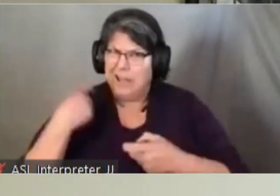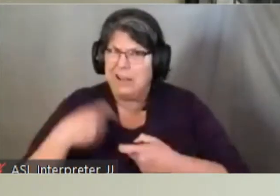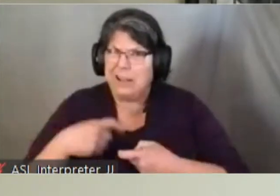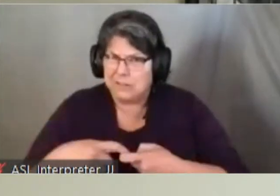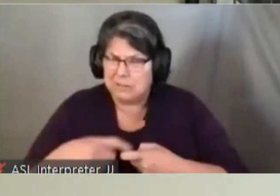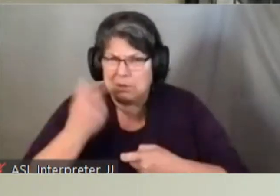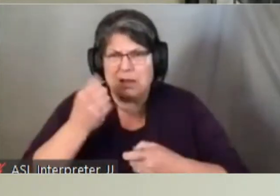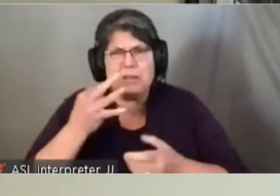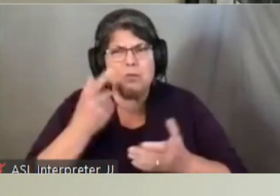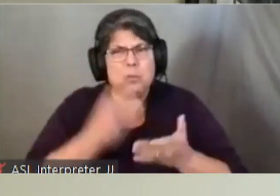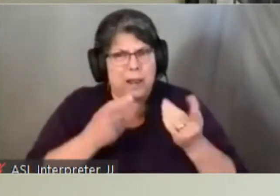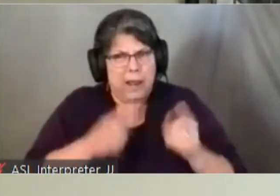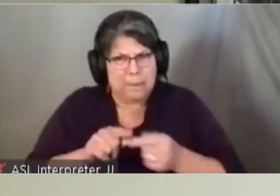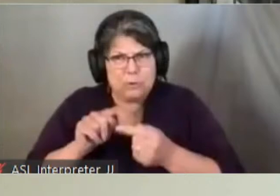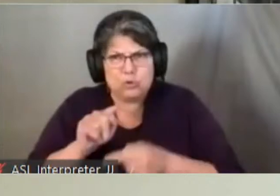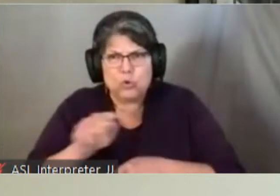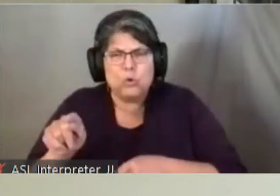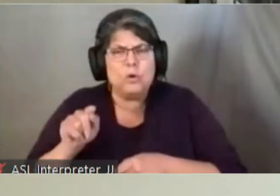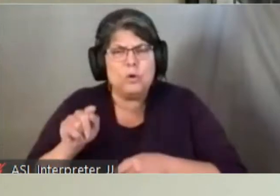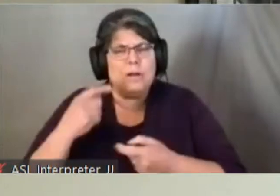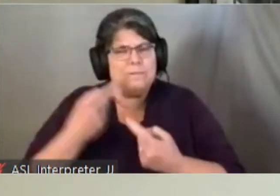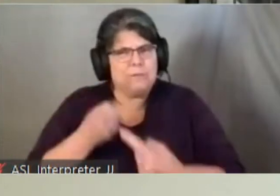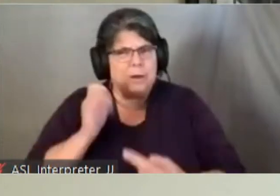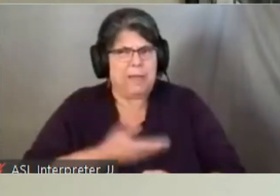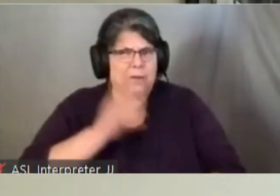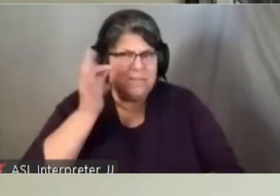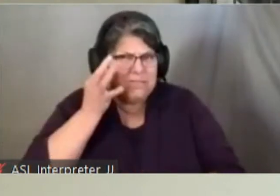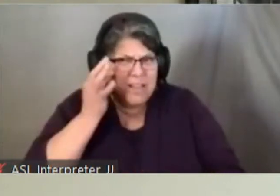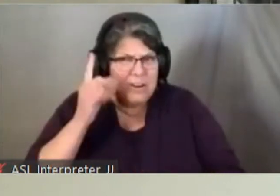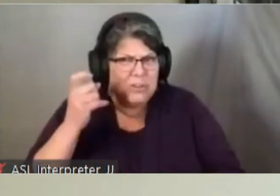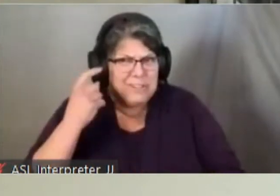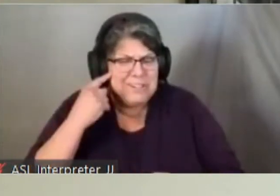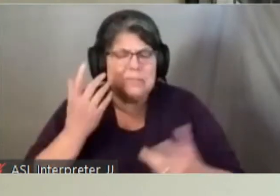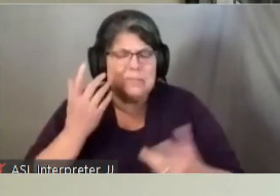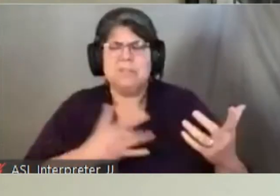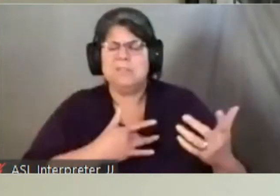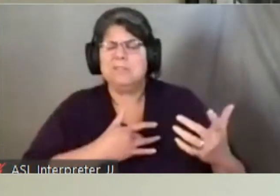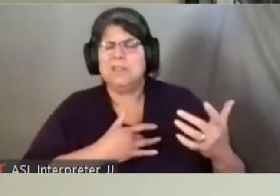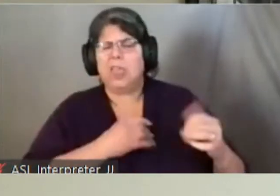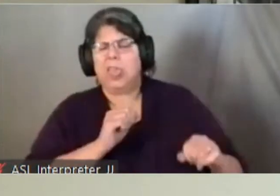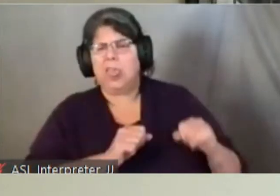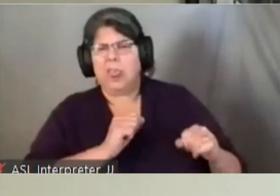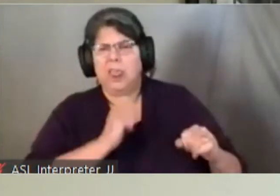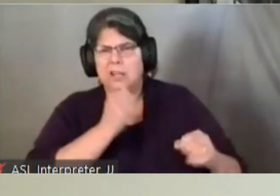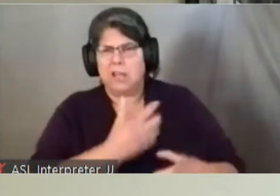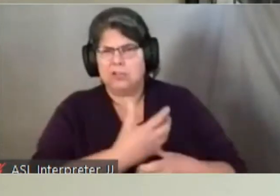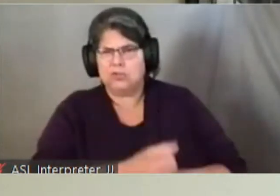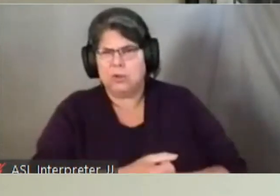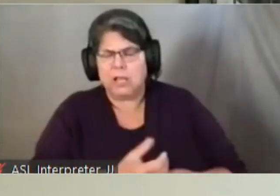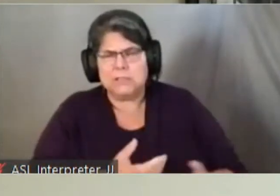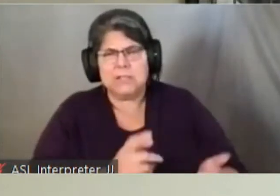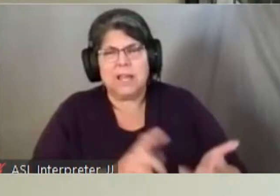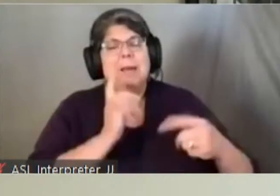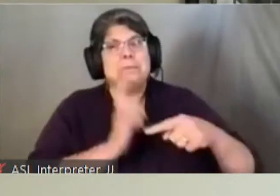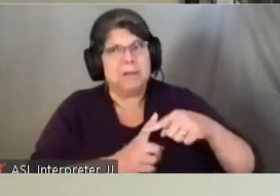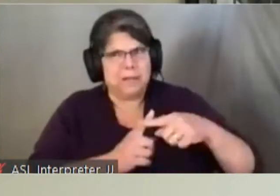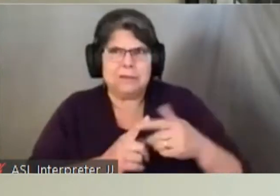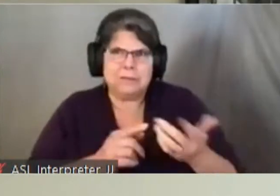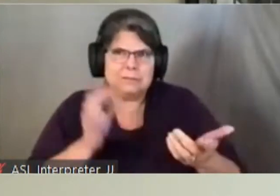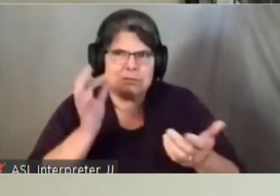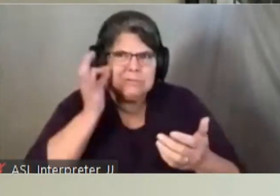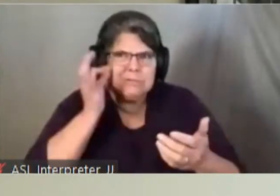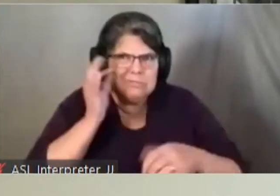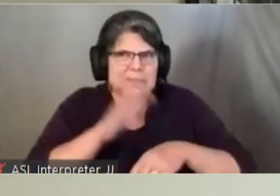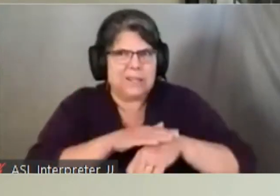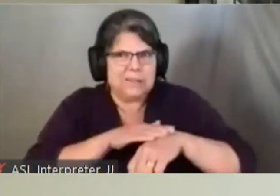treatment that they've gotten from our federal government. And for sure, Native Americans have had a